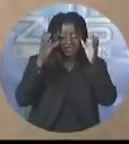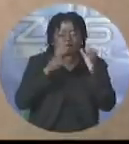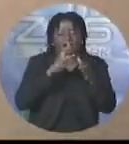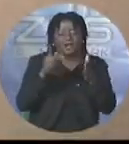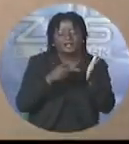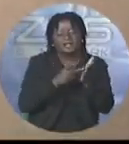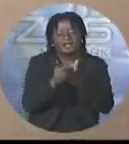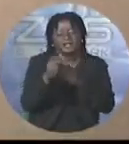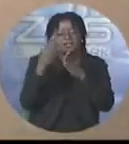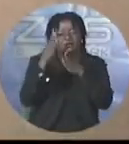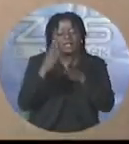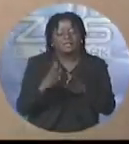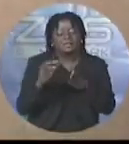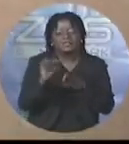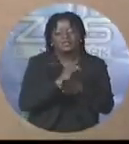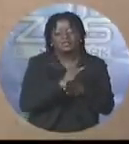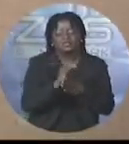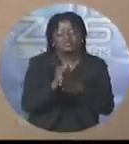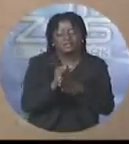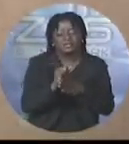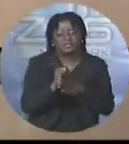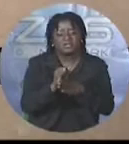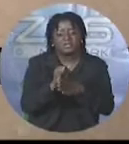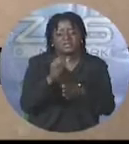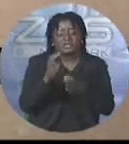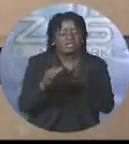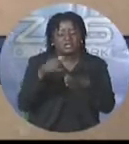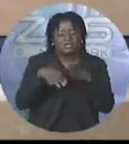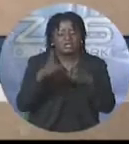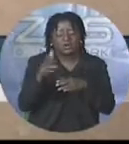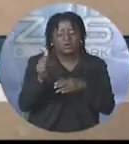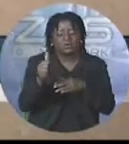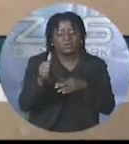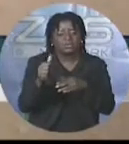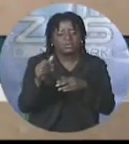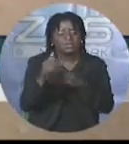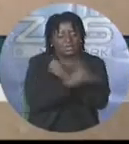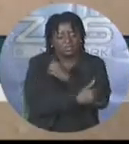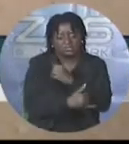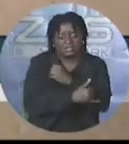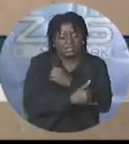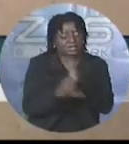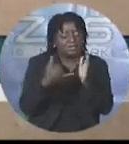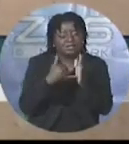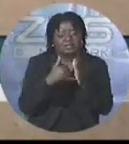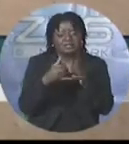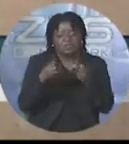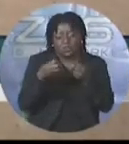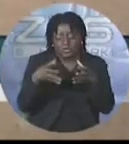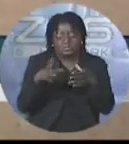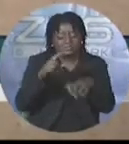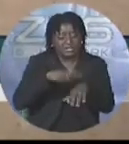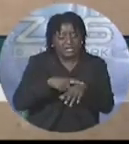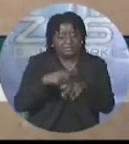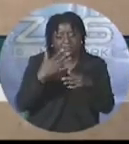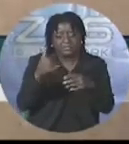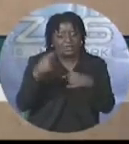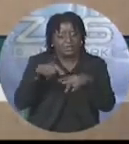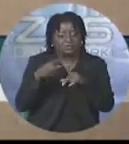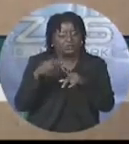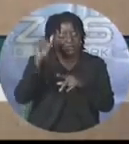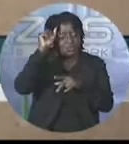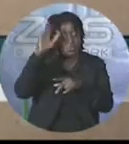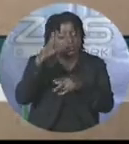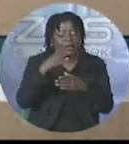foreign work in your own country, it's a waste of time. Because they go to Cuba, buy them for $1, $2.